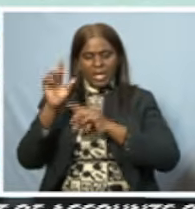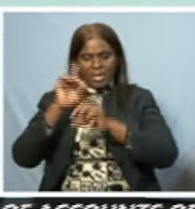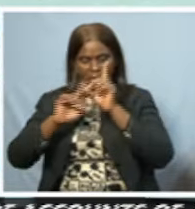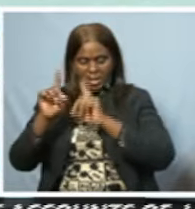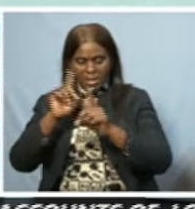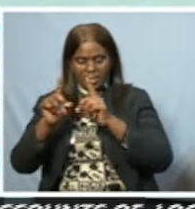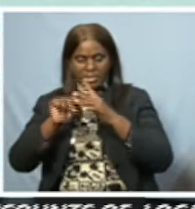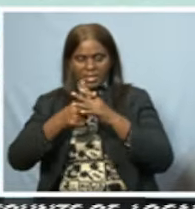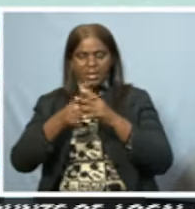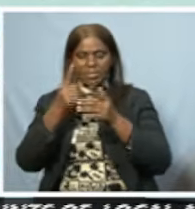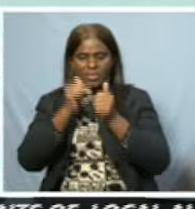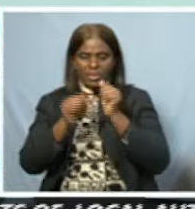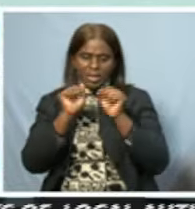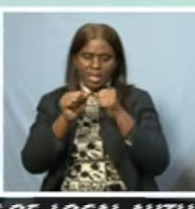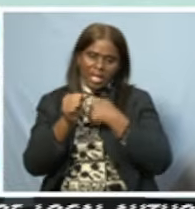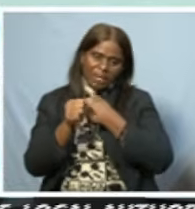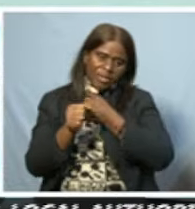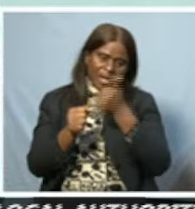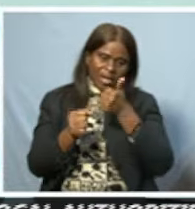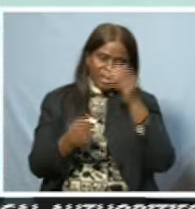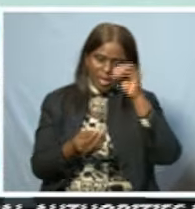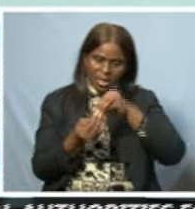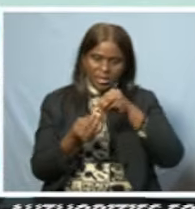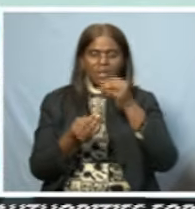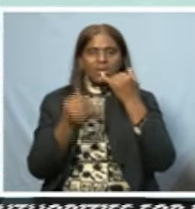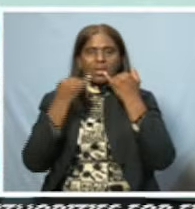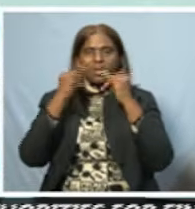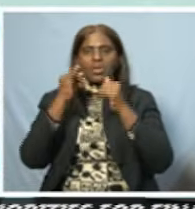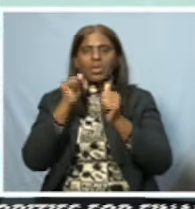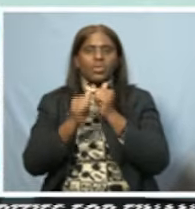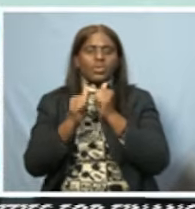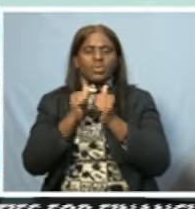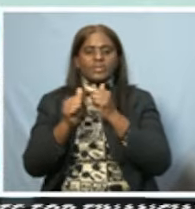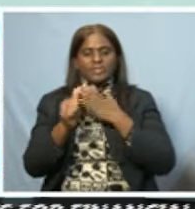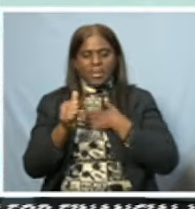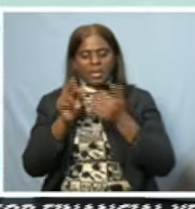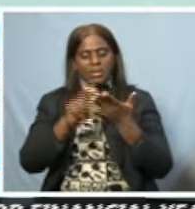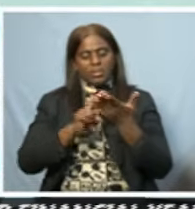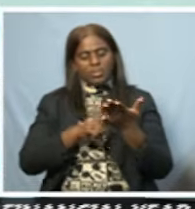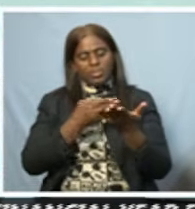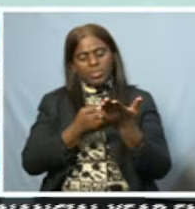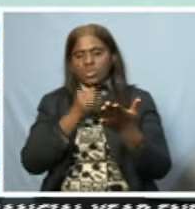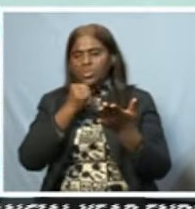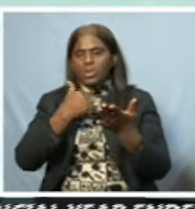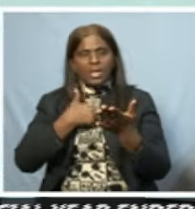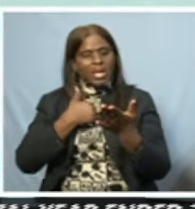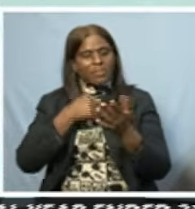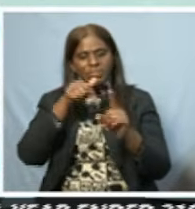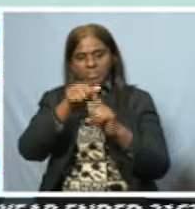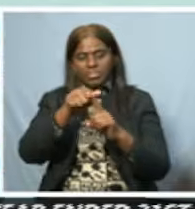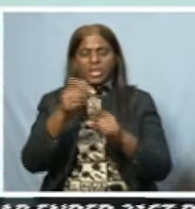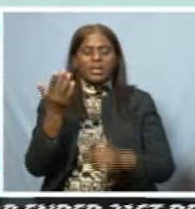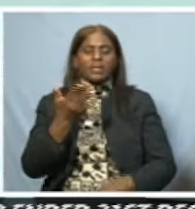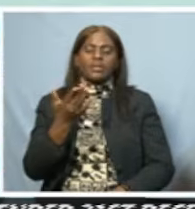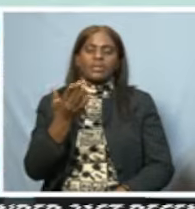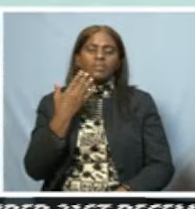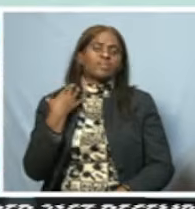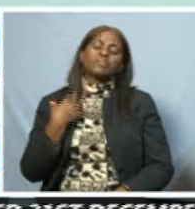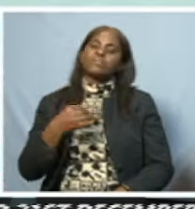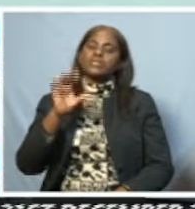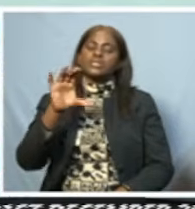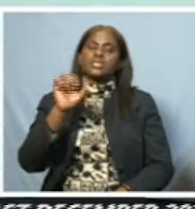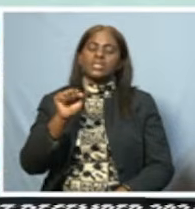on, because there could be other additional information which my report could not have captured.